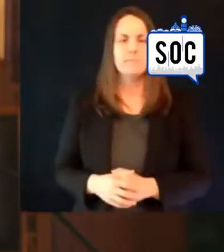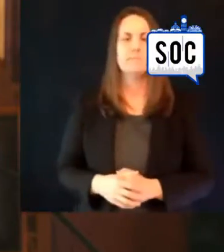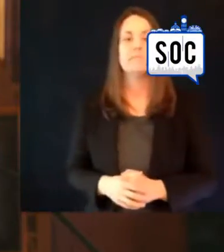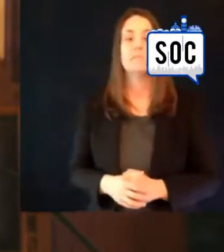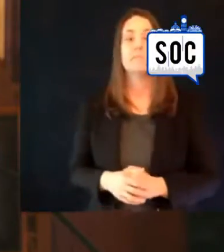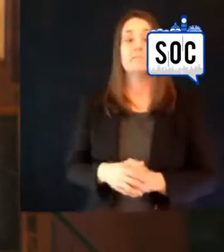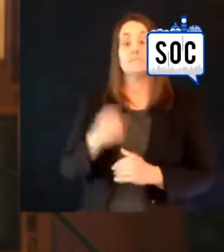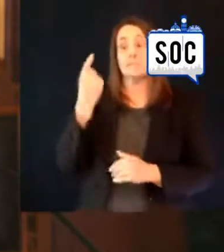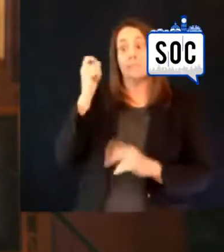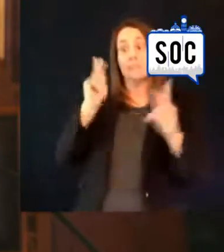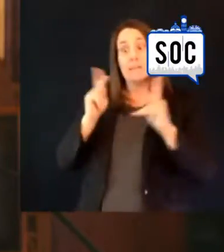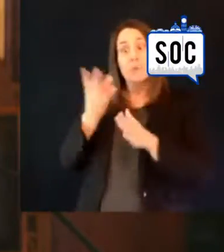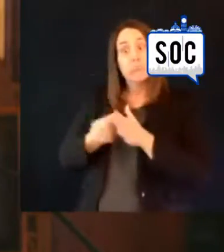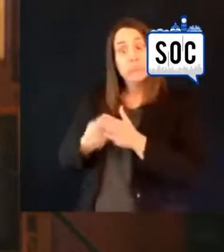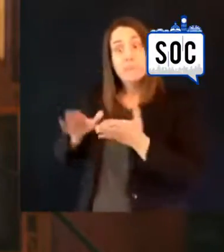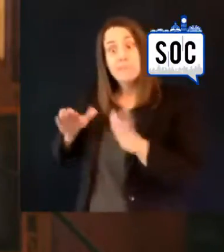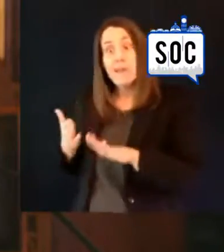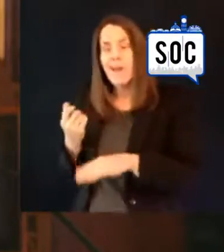COVID-19 to